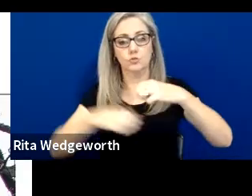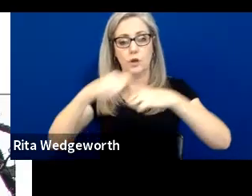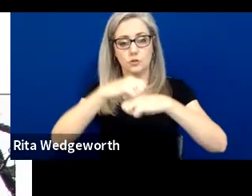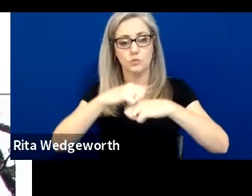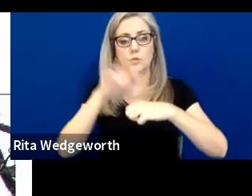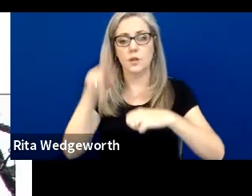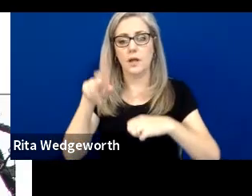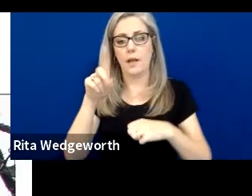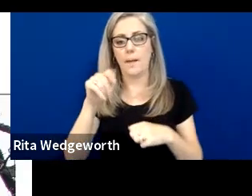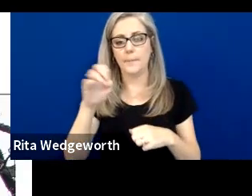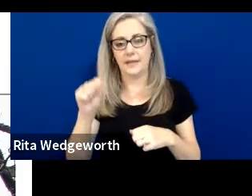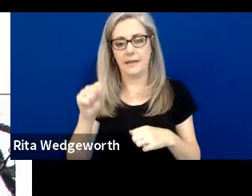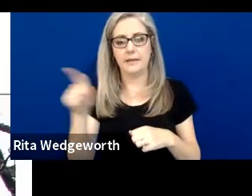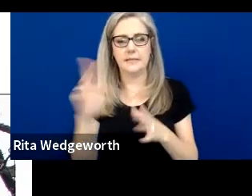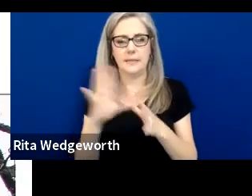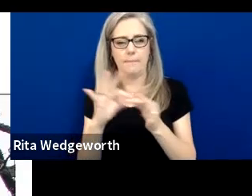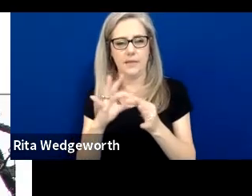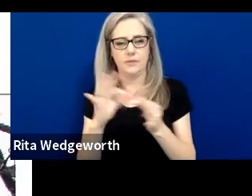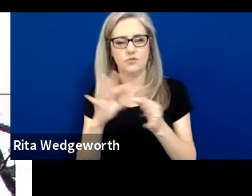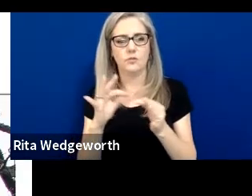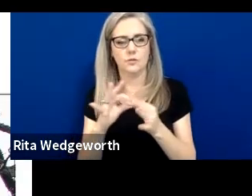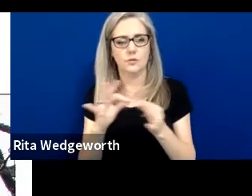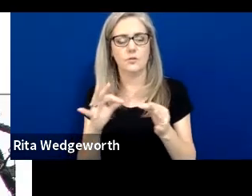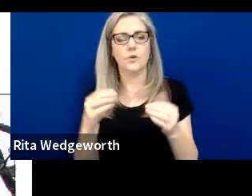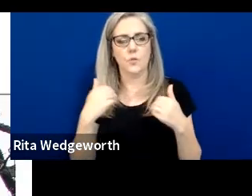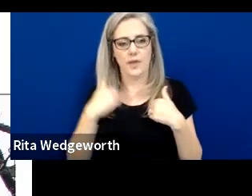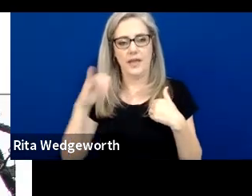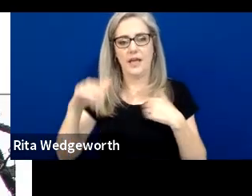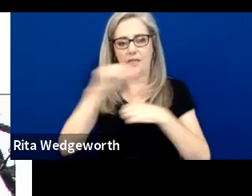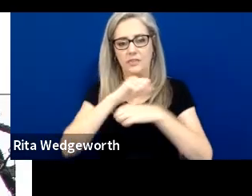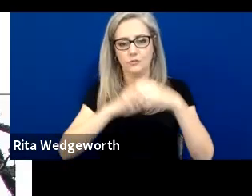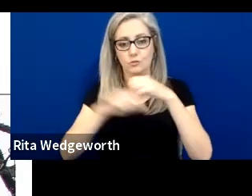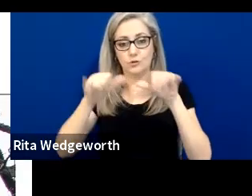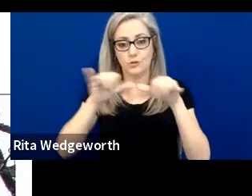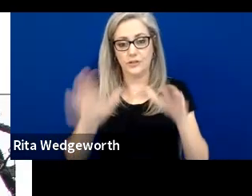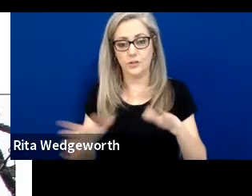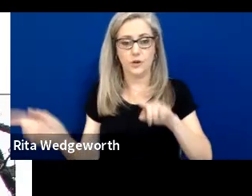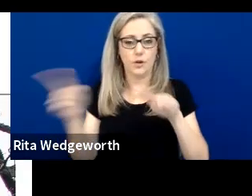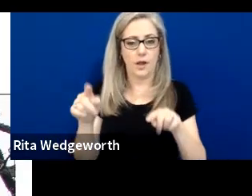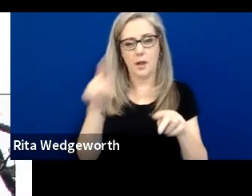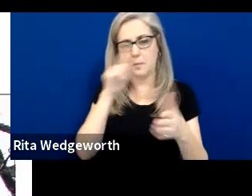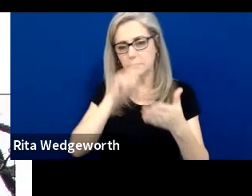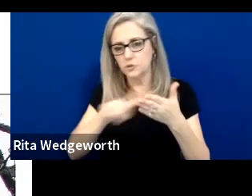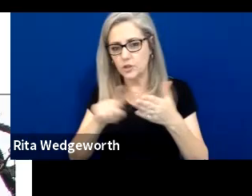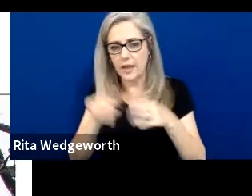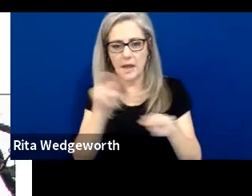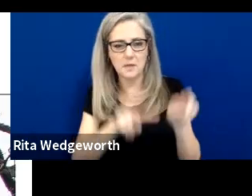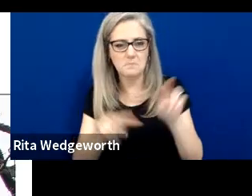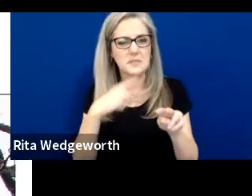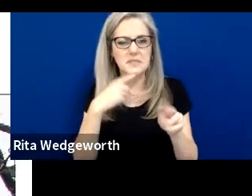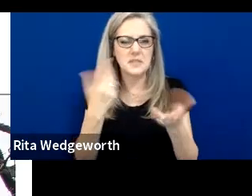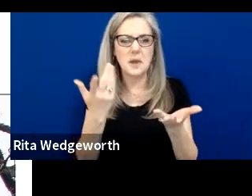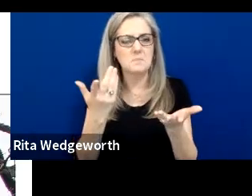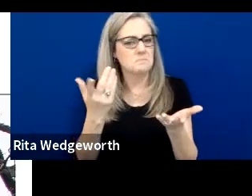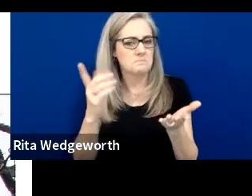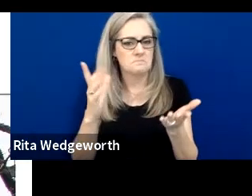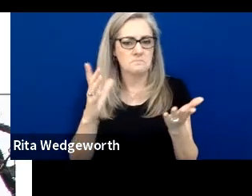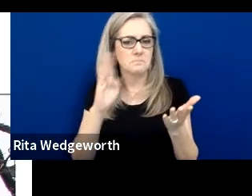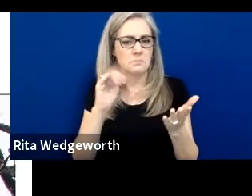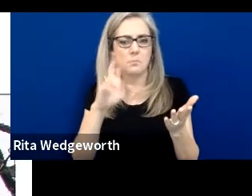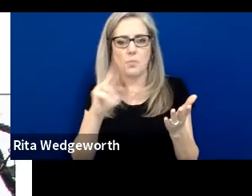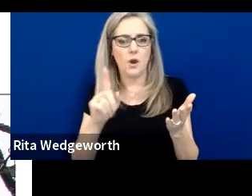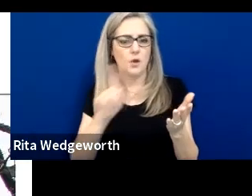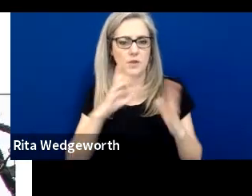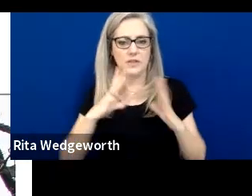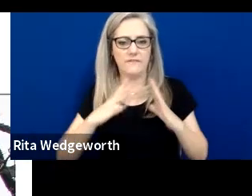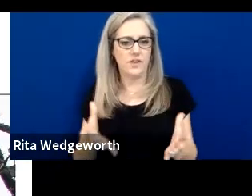that Jeremy had mentioned. We did have that structural engineer come out on site, and other than some very minor things, he did say that the barn was in